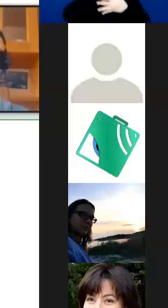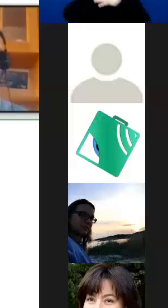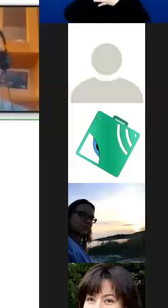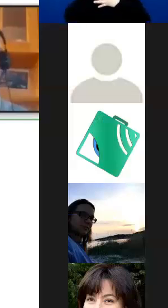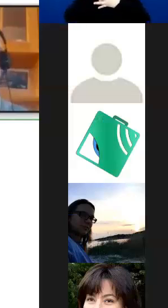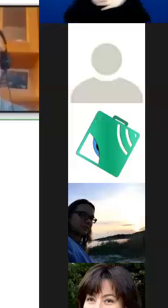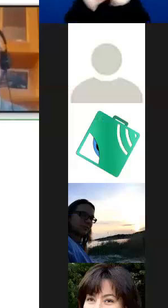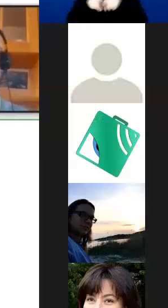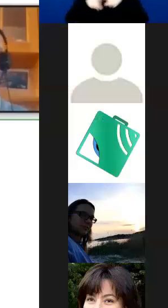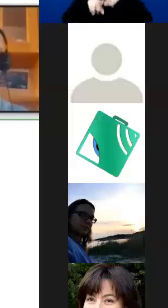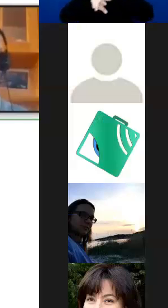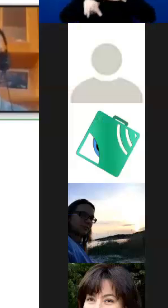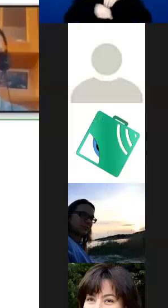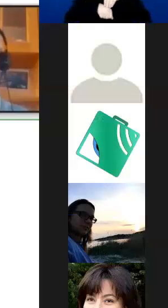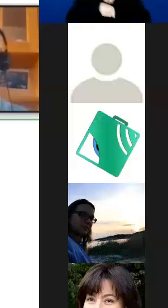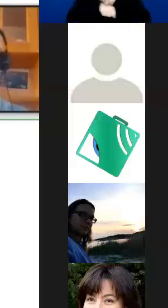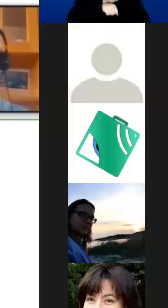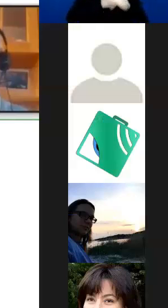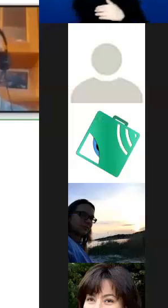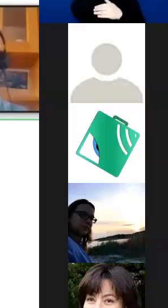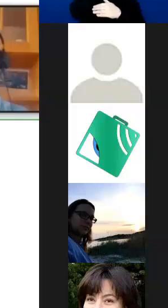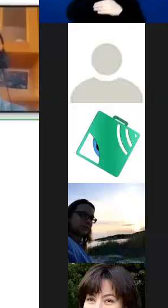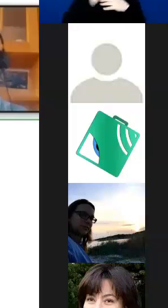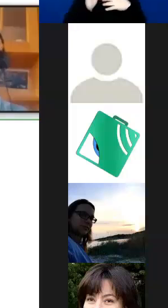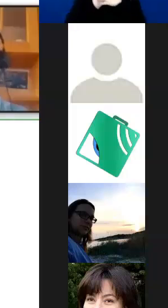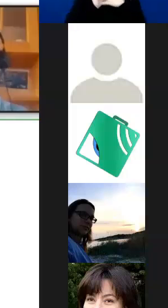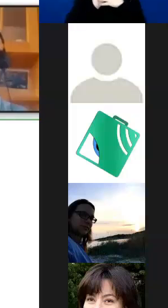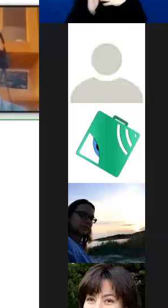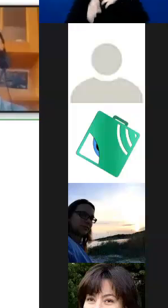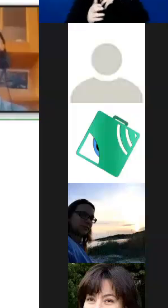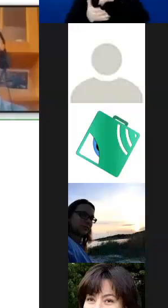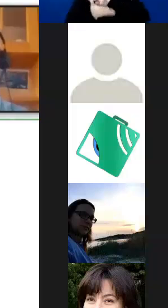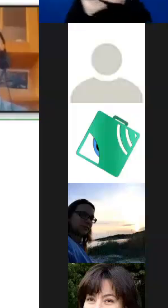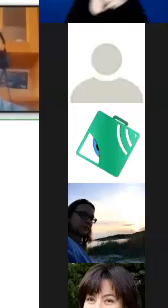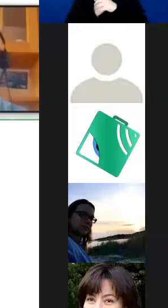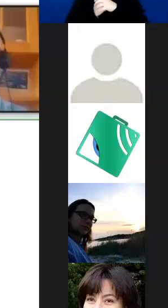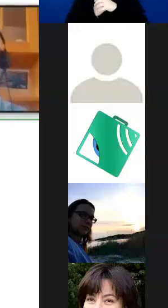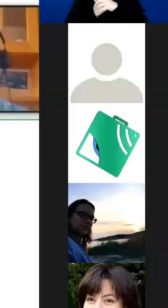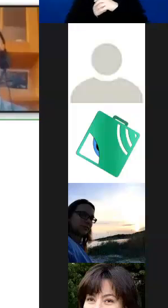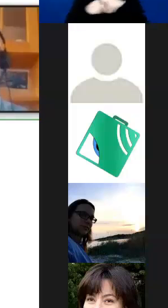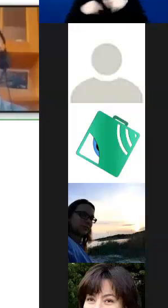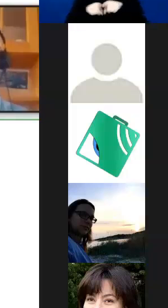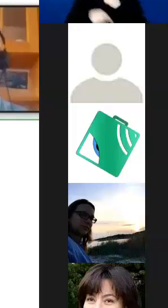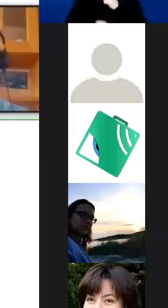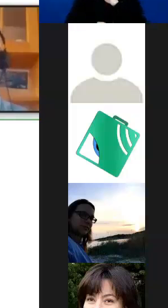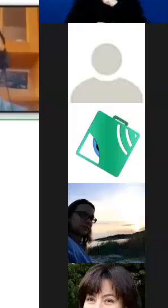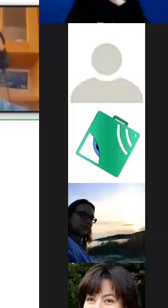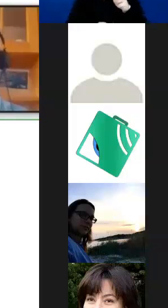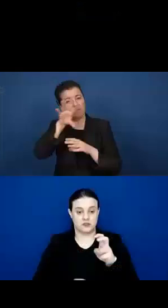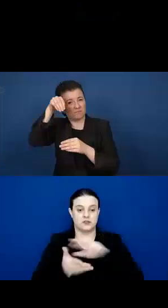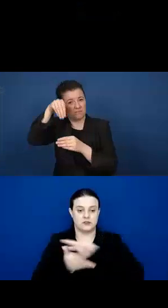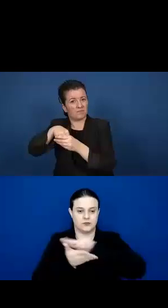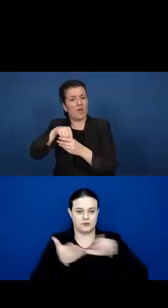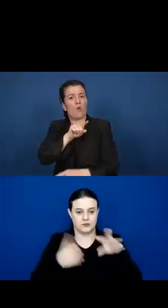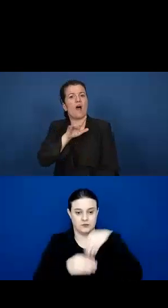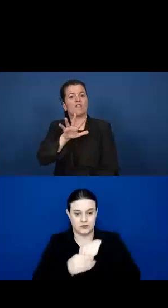relays messages to the user's back. The current haptogram vocabulary has 155 concepts,